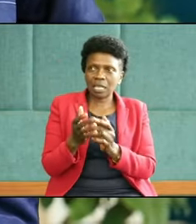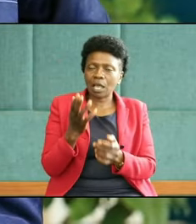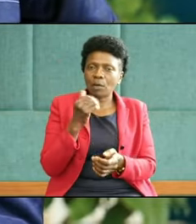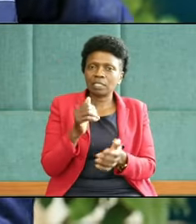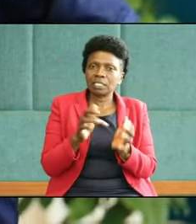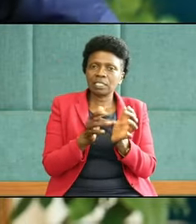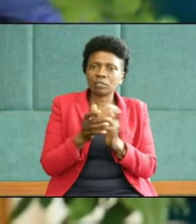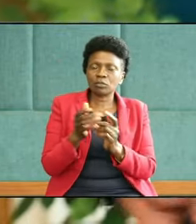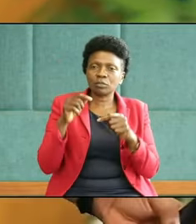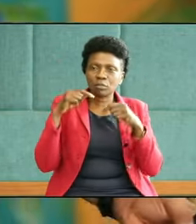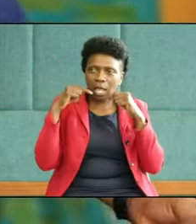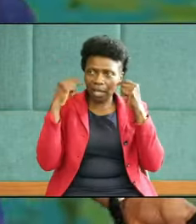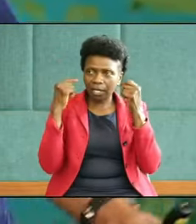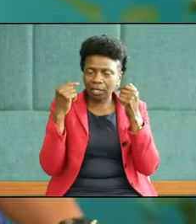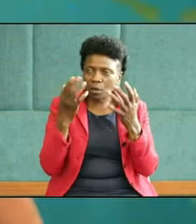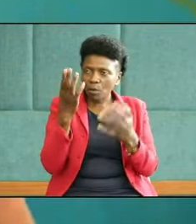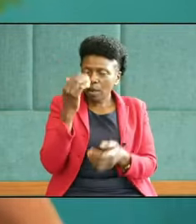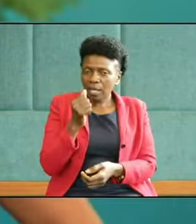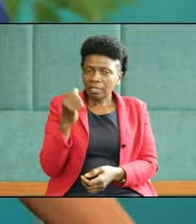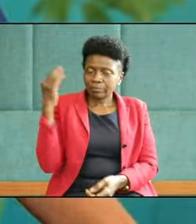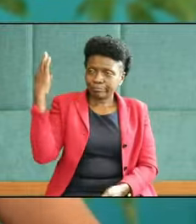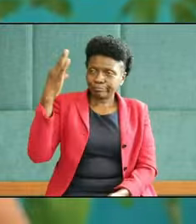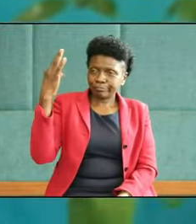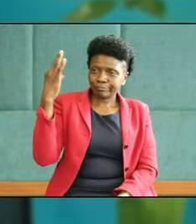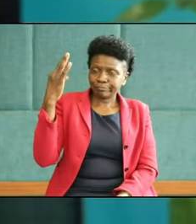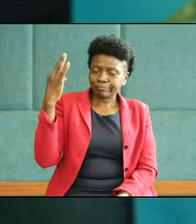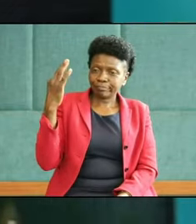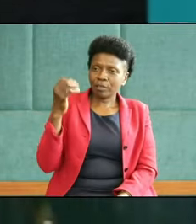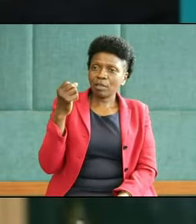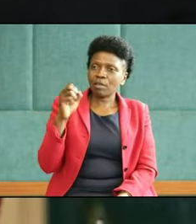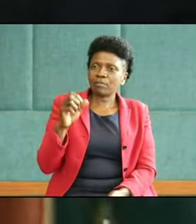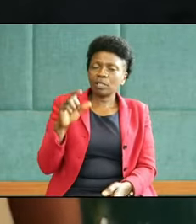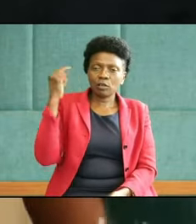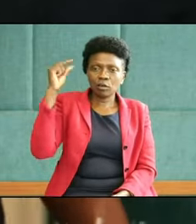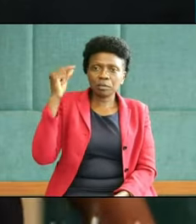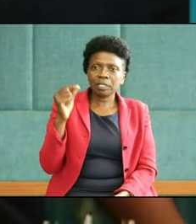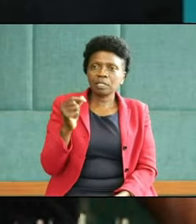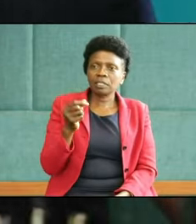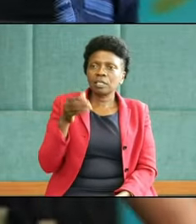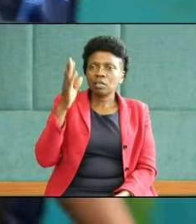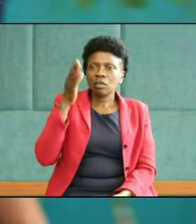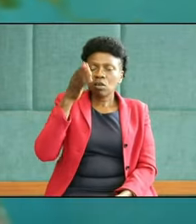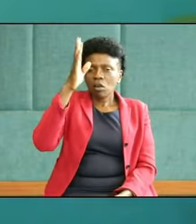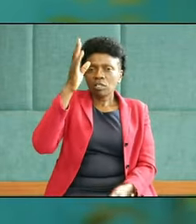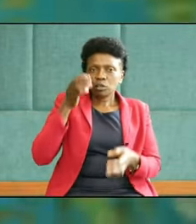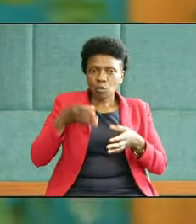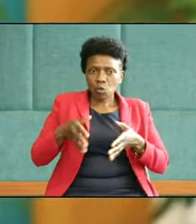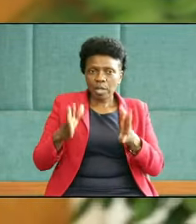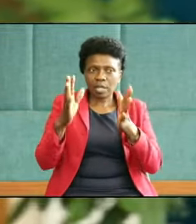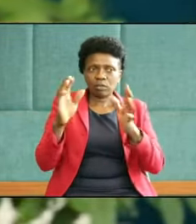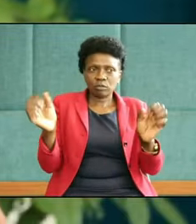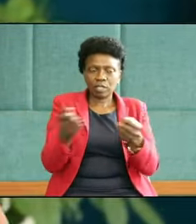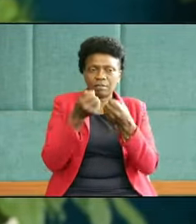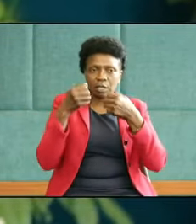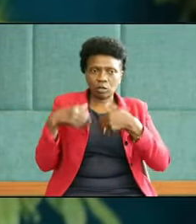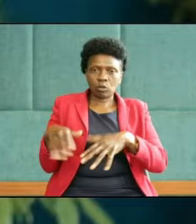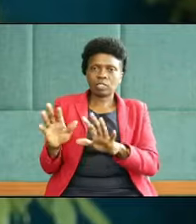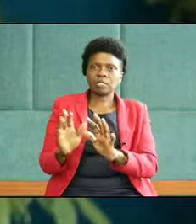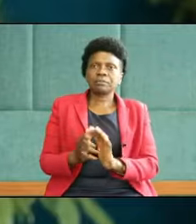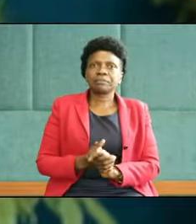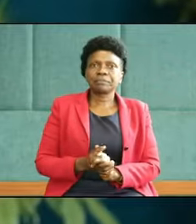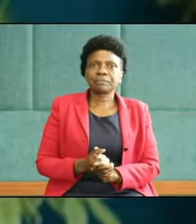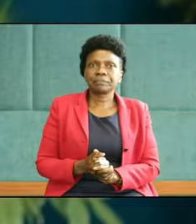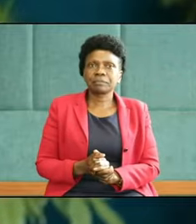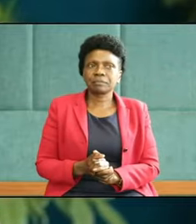I want to do it. Why? The preaching of the gospel is God's best way of saving the lost. Let me see your hand. I want to give some money.